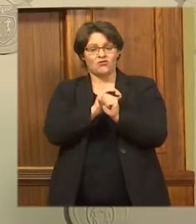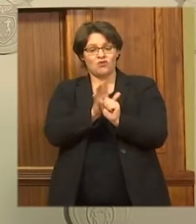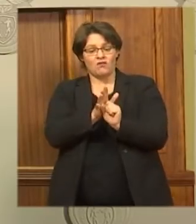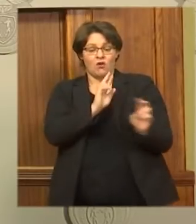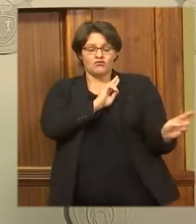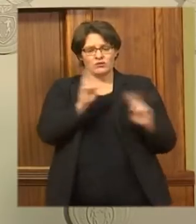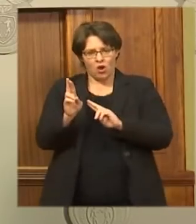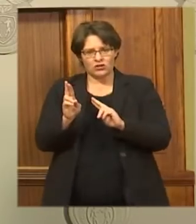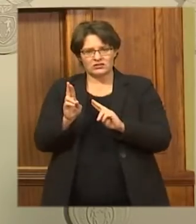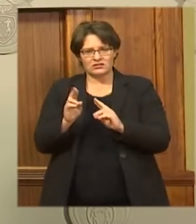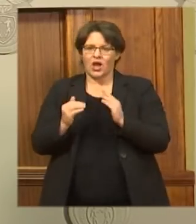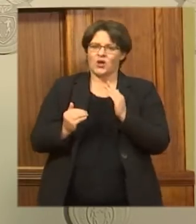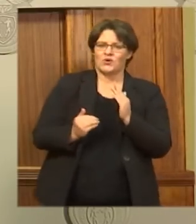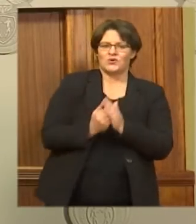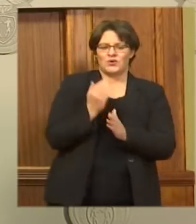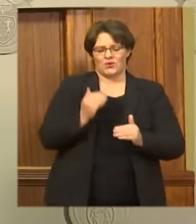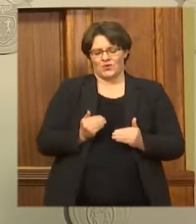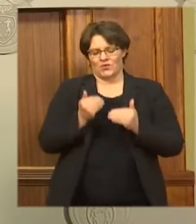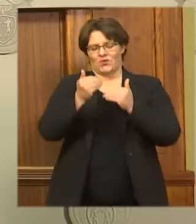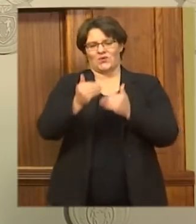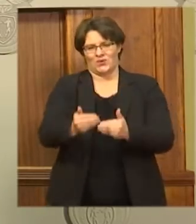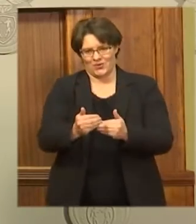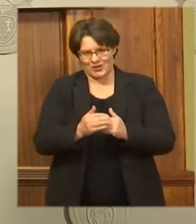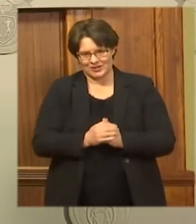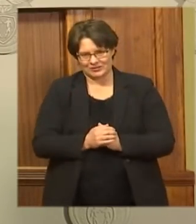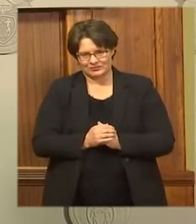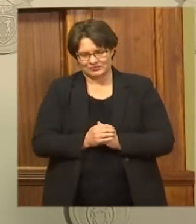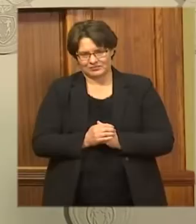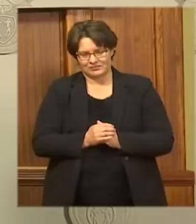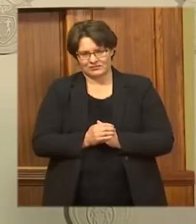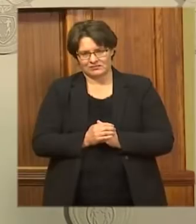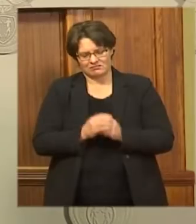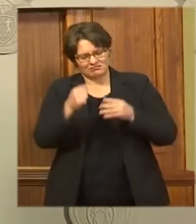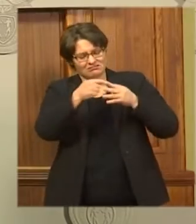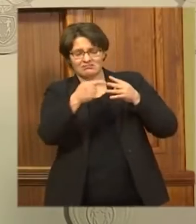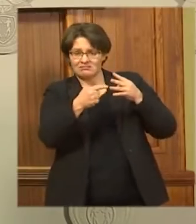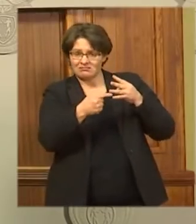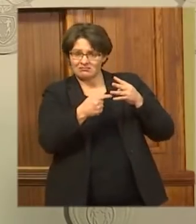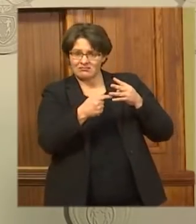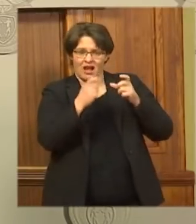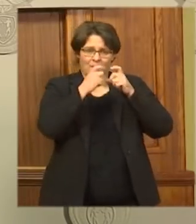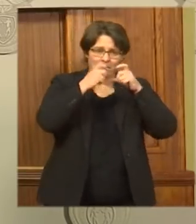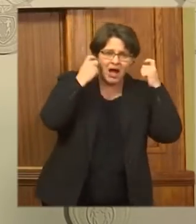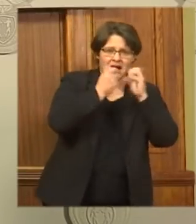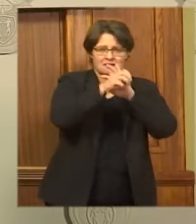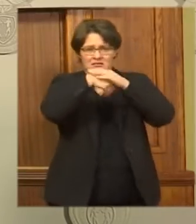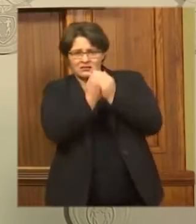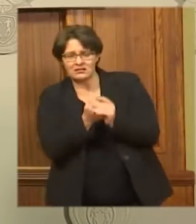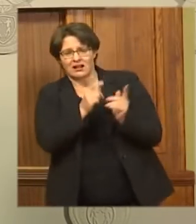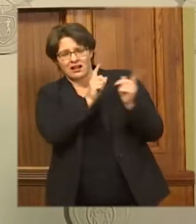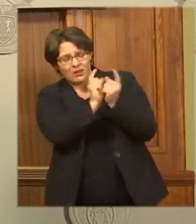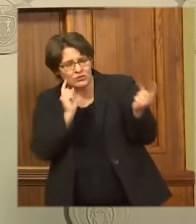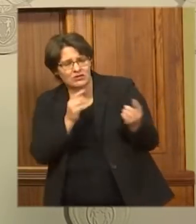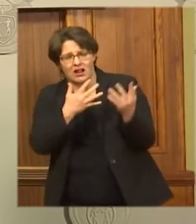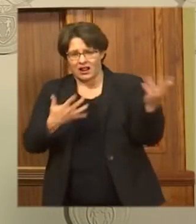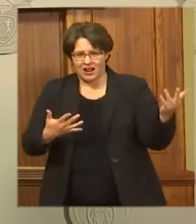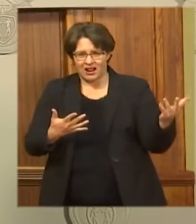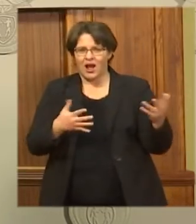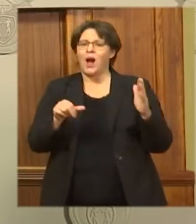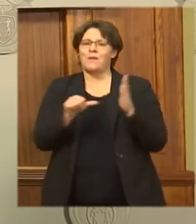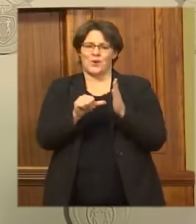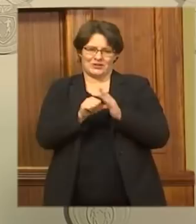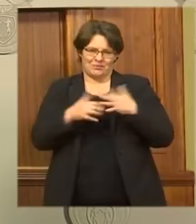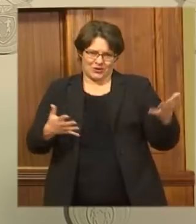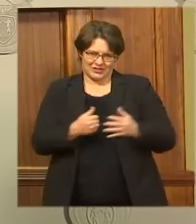coronavirus response. These are still the best ways of containing the spread of the virus. Our